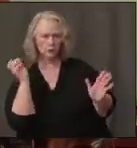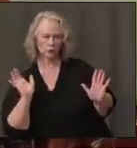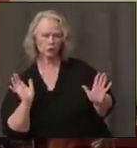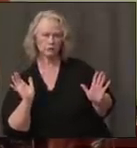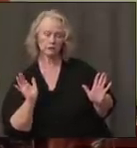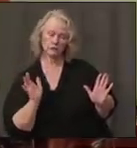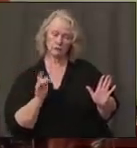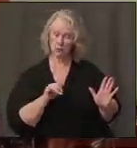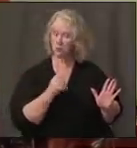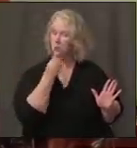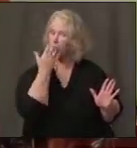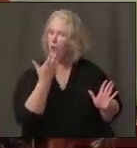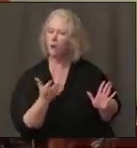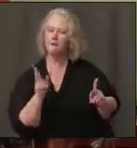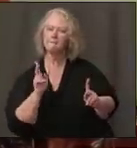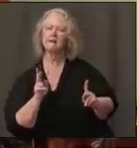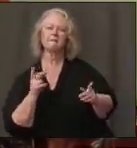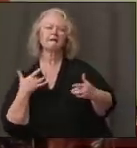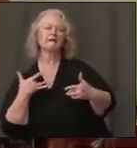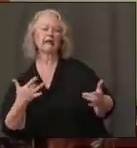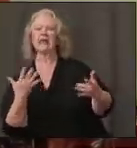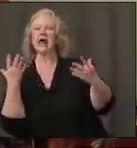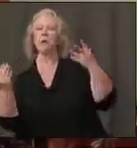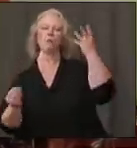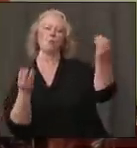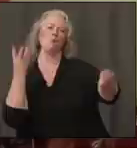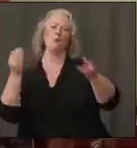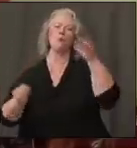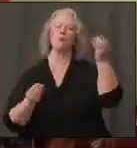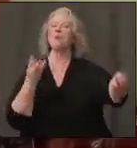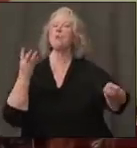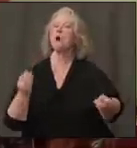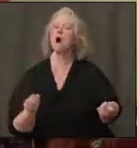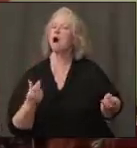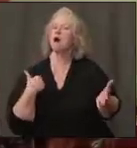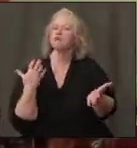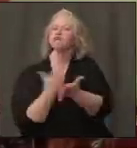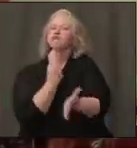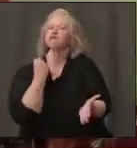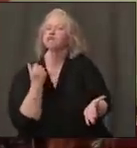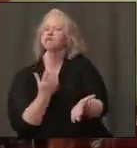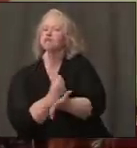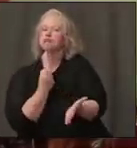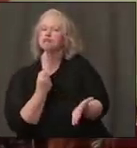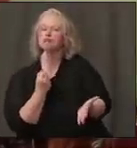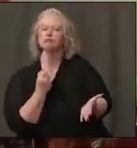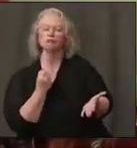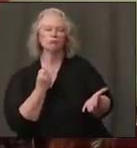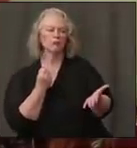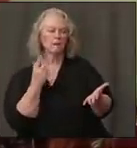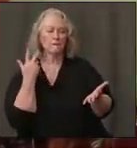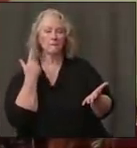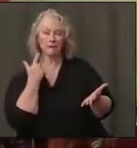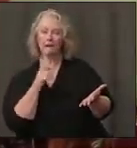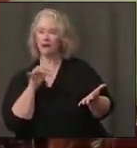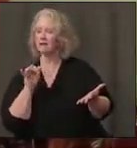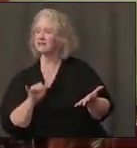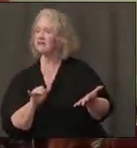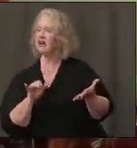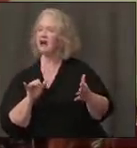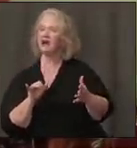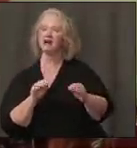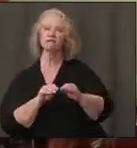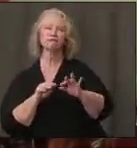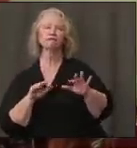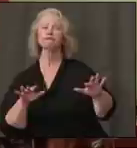warmer. People can do more activities outside, and we should take advantage of that because the documented number of transmission cases outdoors